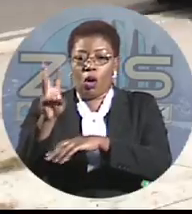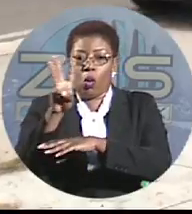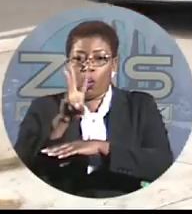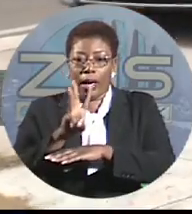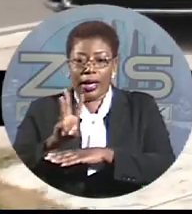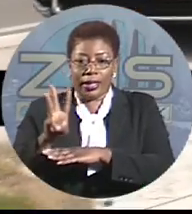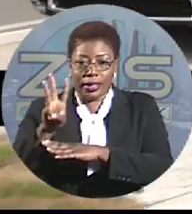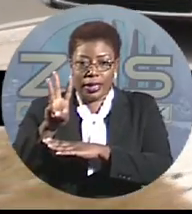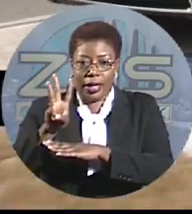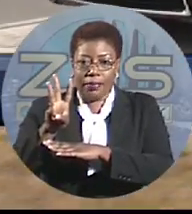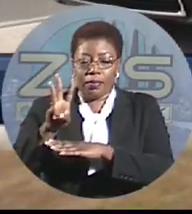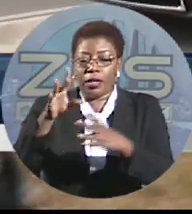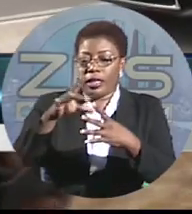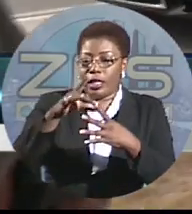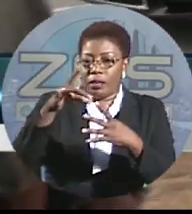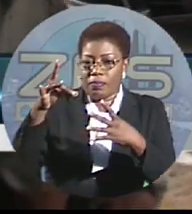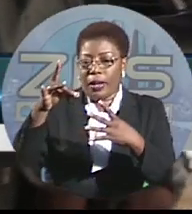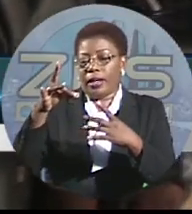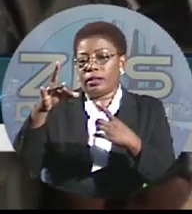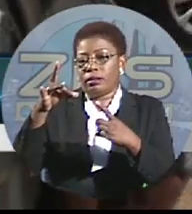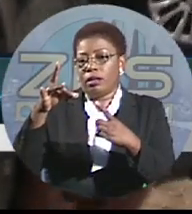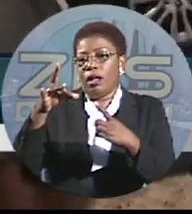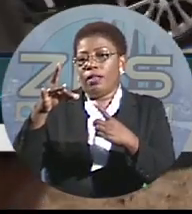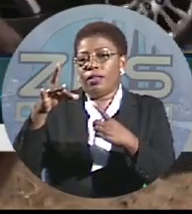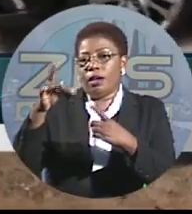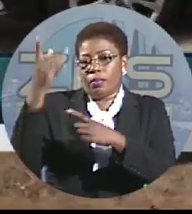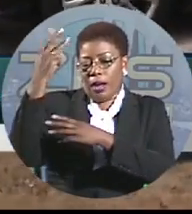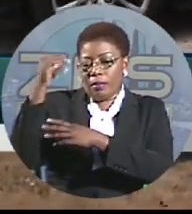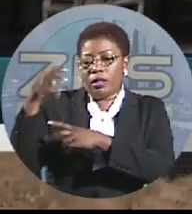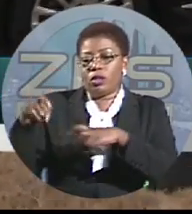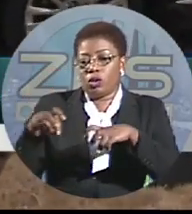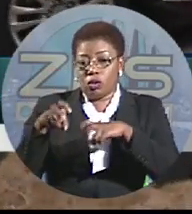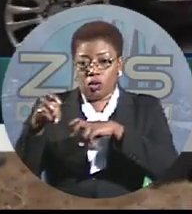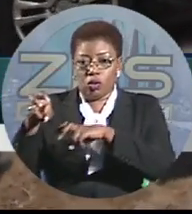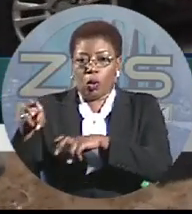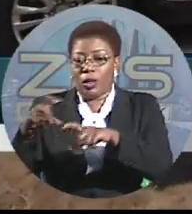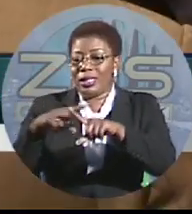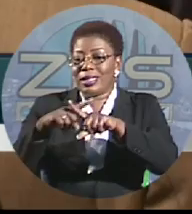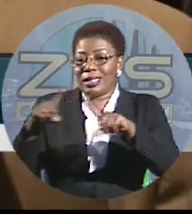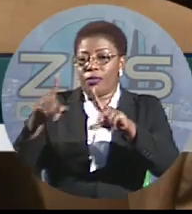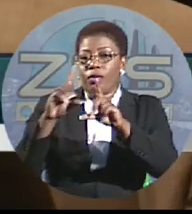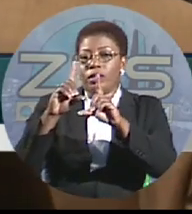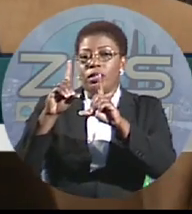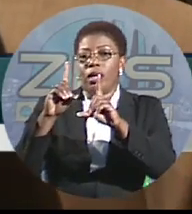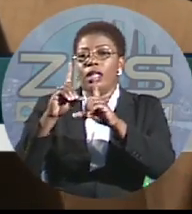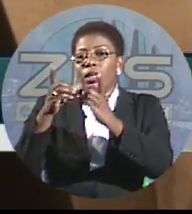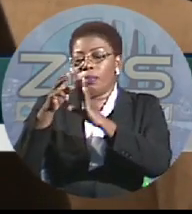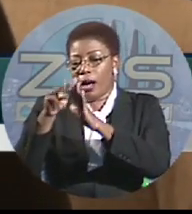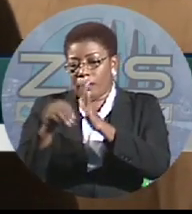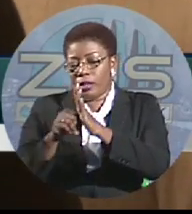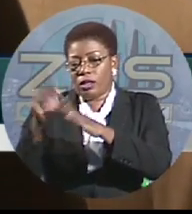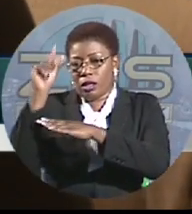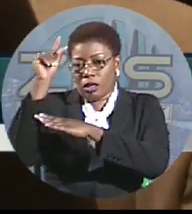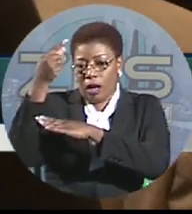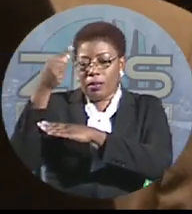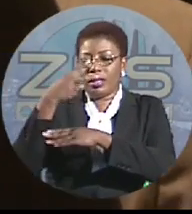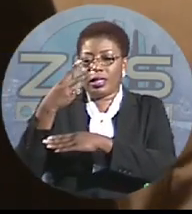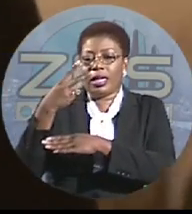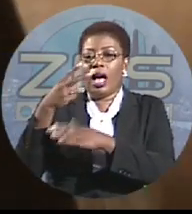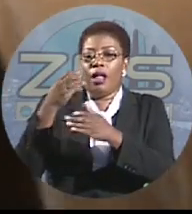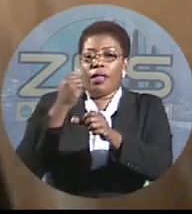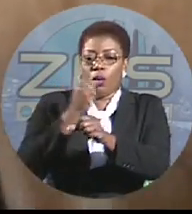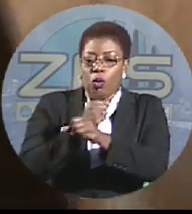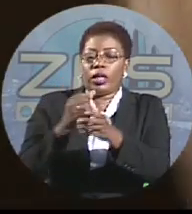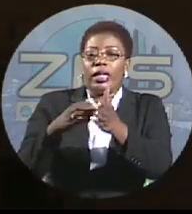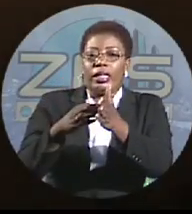Wednesday. Since being elected, the Prime Minister has toured various government agencies to get a first-hand account of working